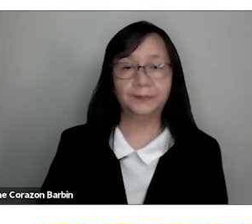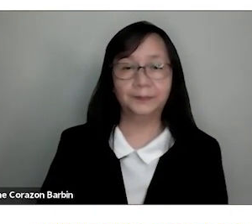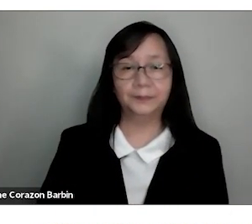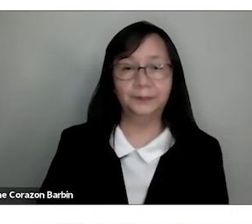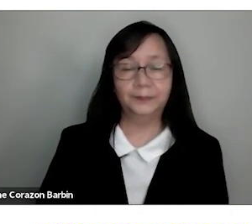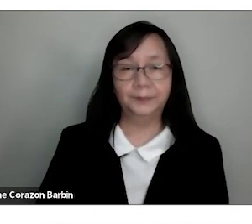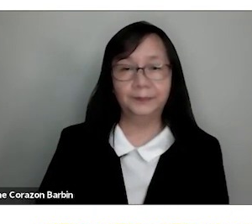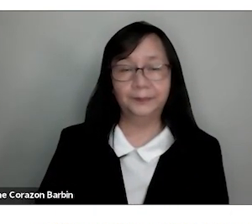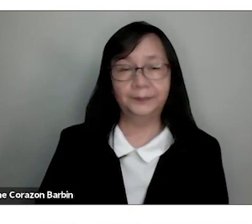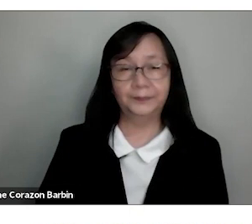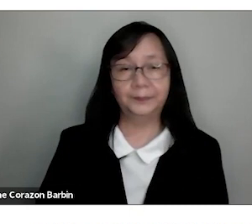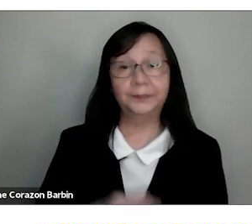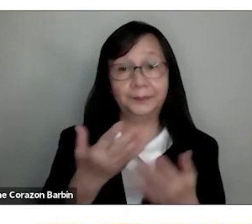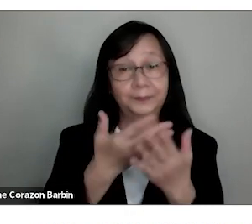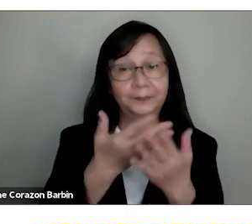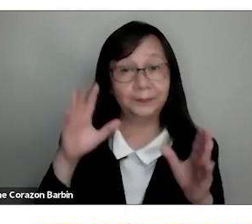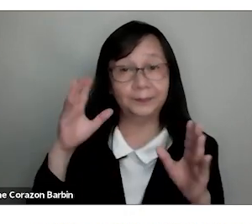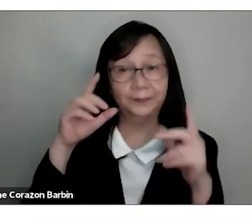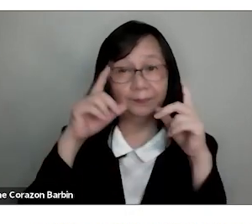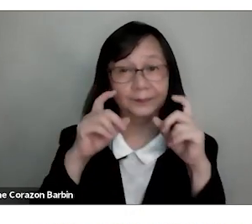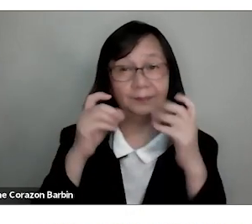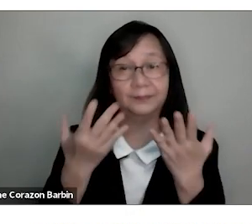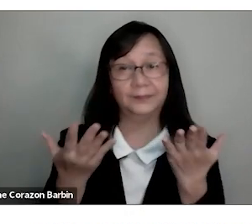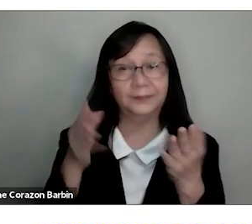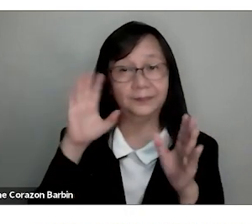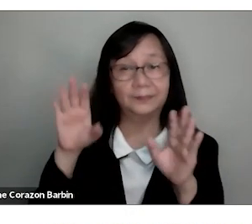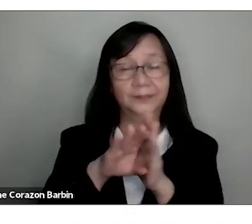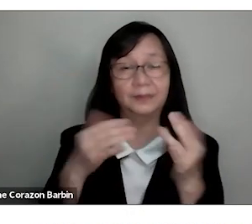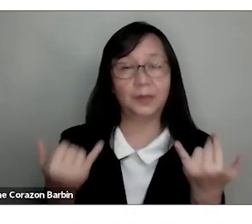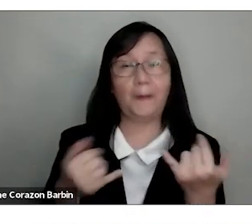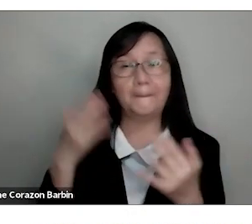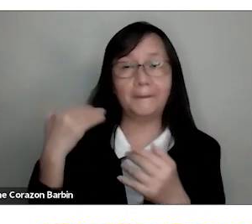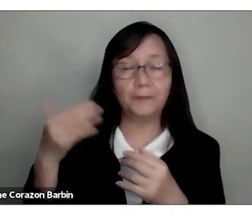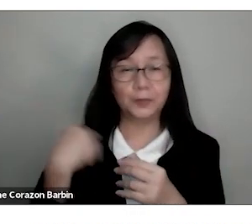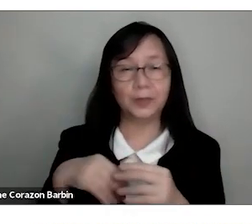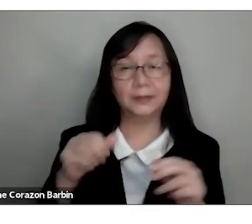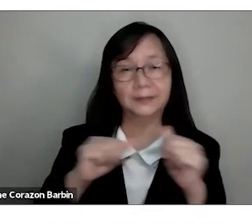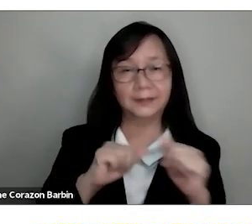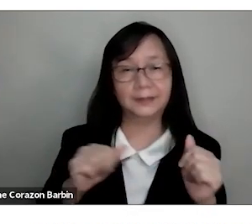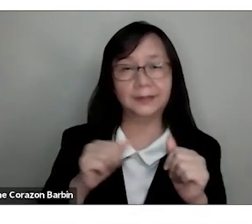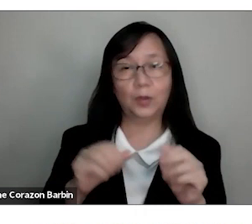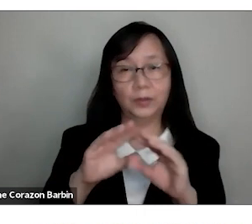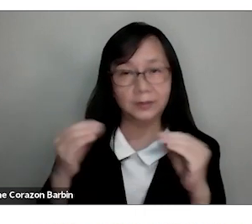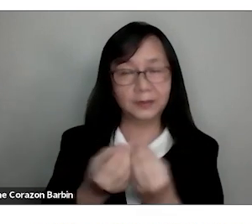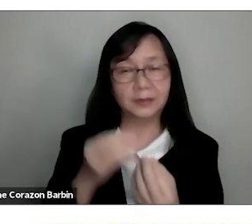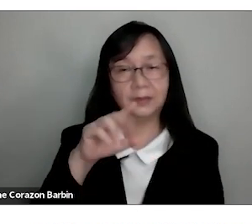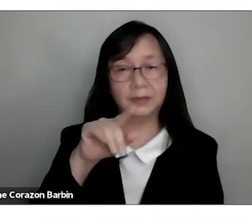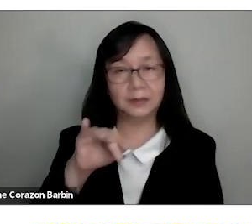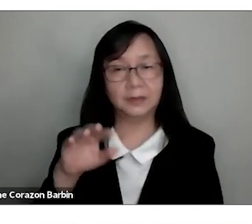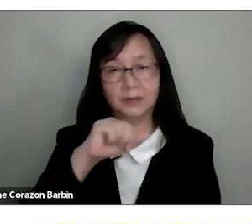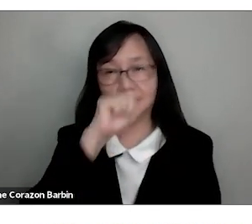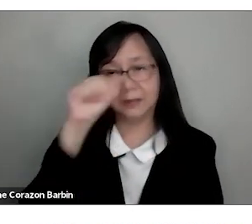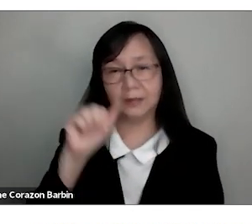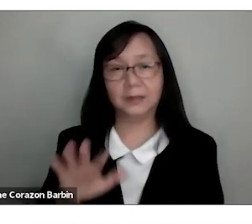Next slide, please. These are the photos of the previous activities organized by CRC Asia and attended by the child and youth